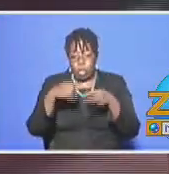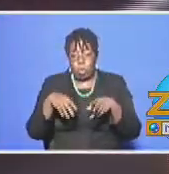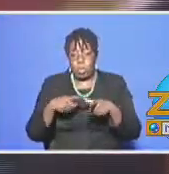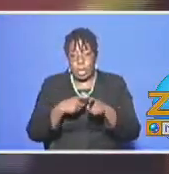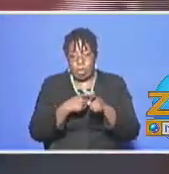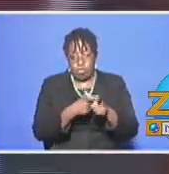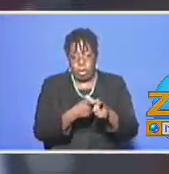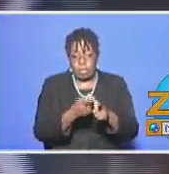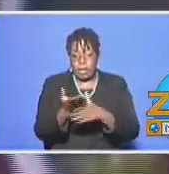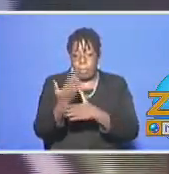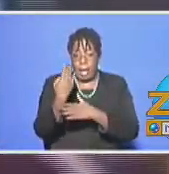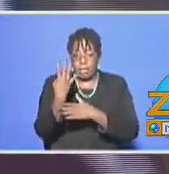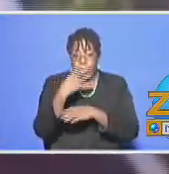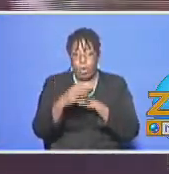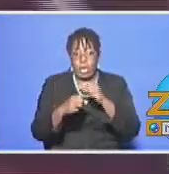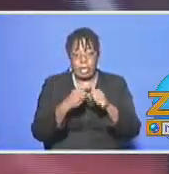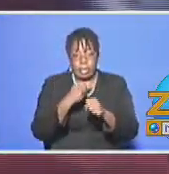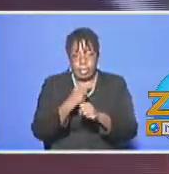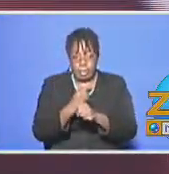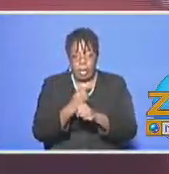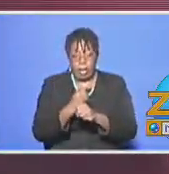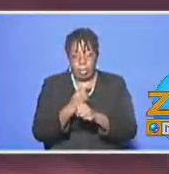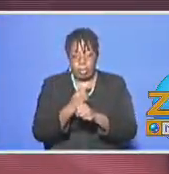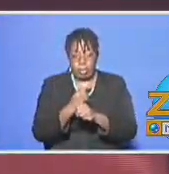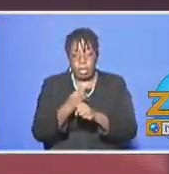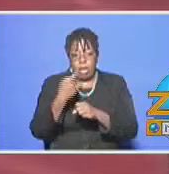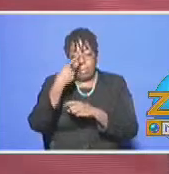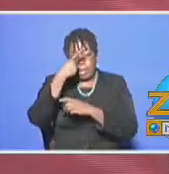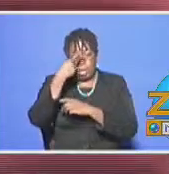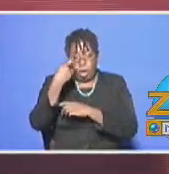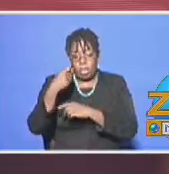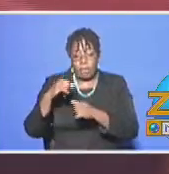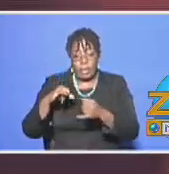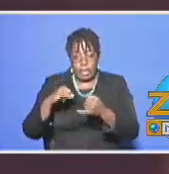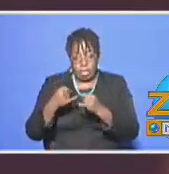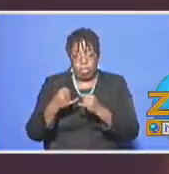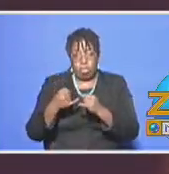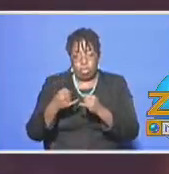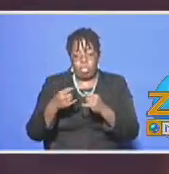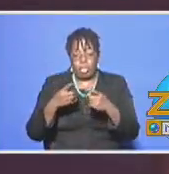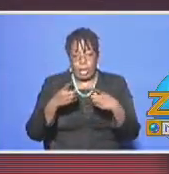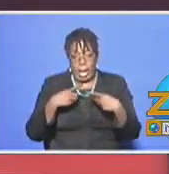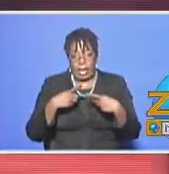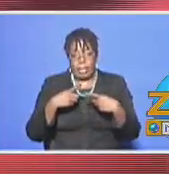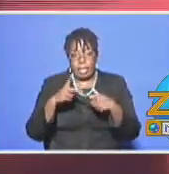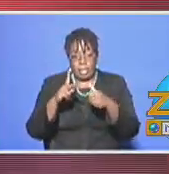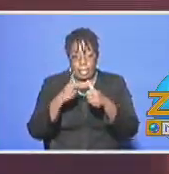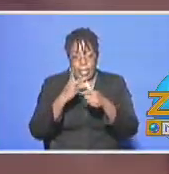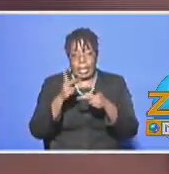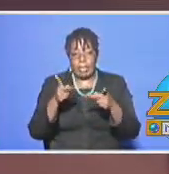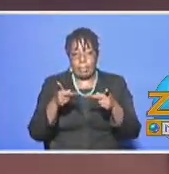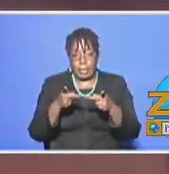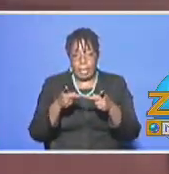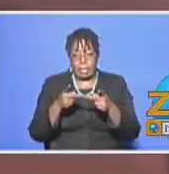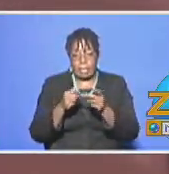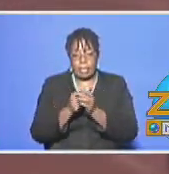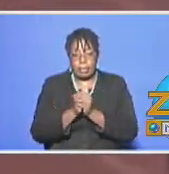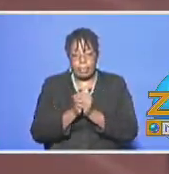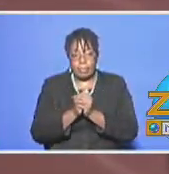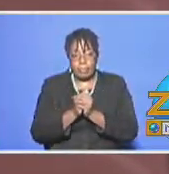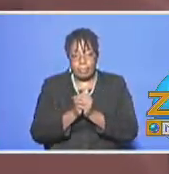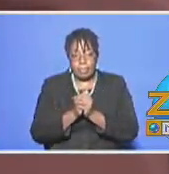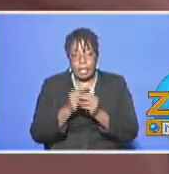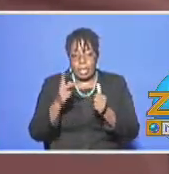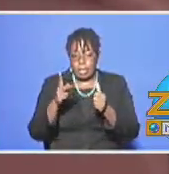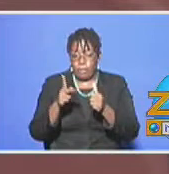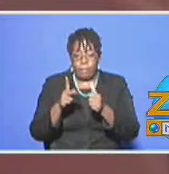4 years. Coming off a groin injury, Miller-Weibo crossed the finish line in second in the women's 200 200 meters in 22.15 seconds. It was her